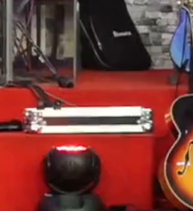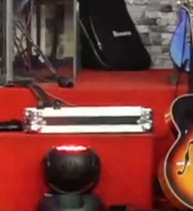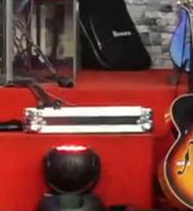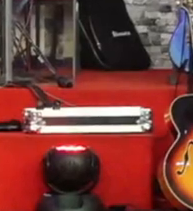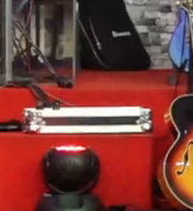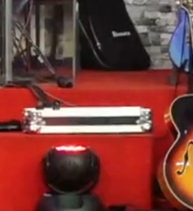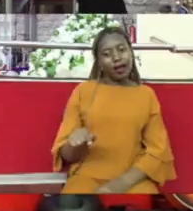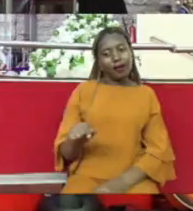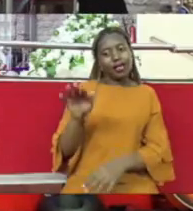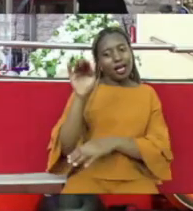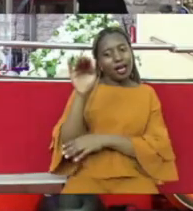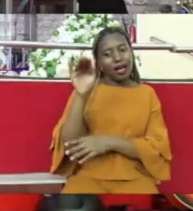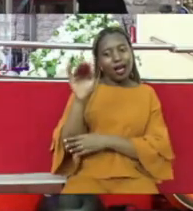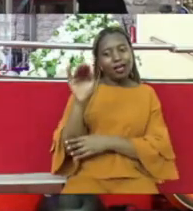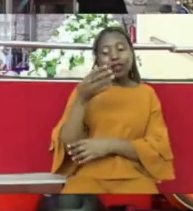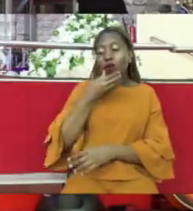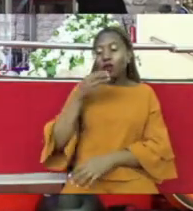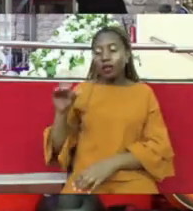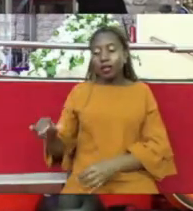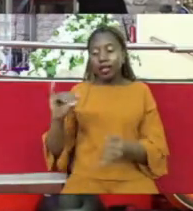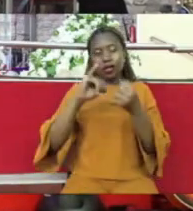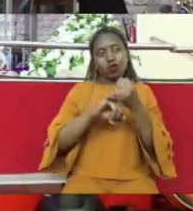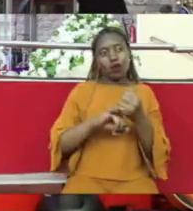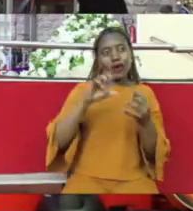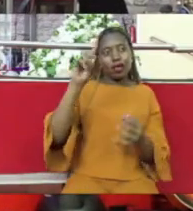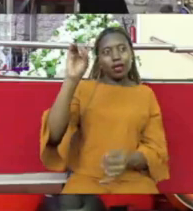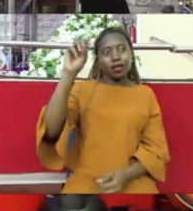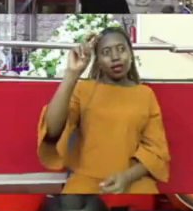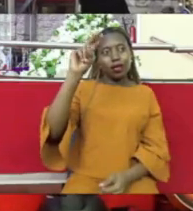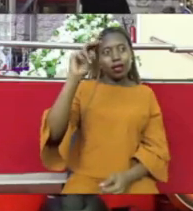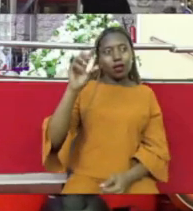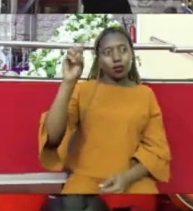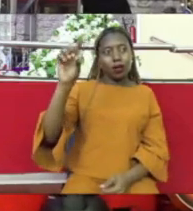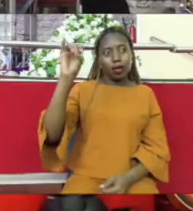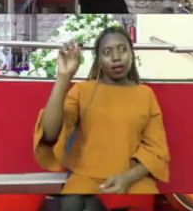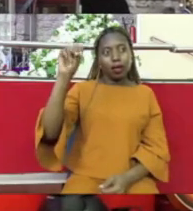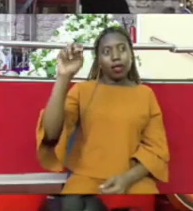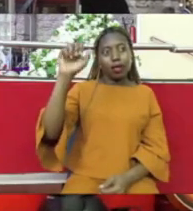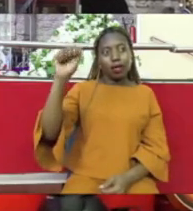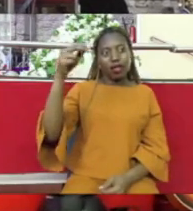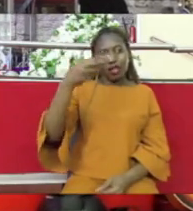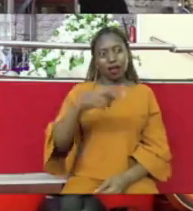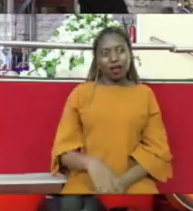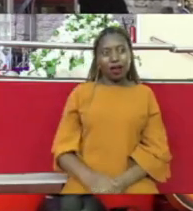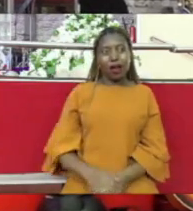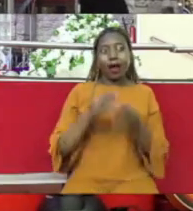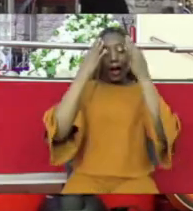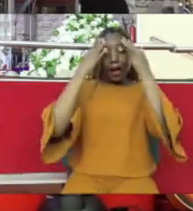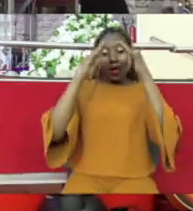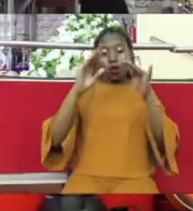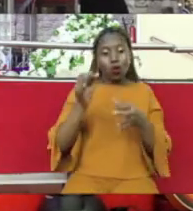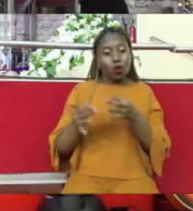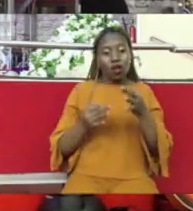for a hand in marriage. Akiomba olewe. I don't know the fathers in this house whether you can give your daughter to such a man. Sijui kama kina baba ambao